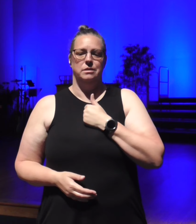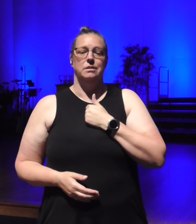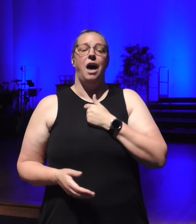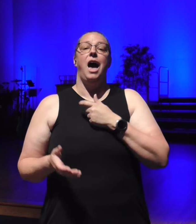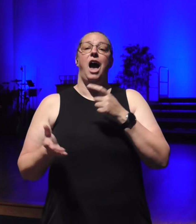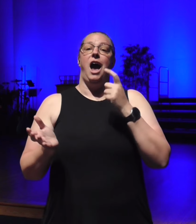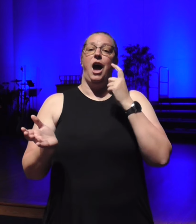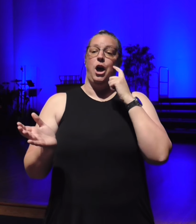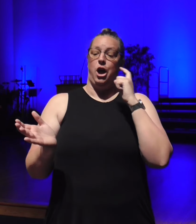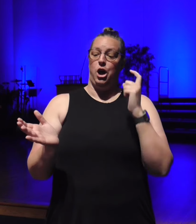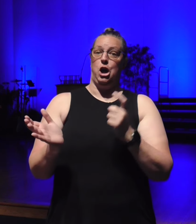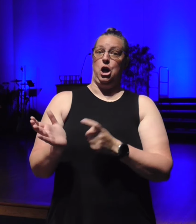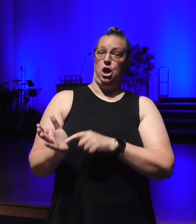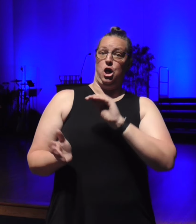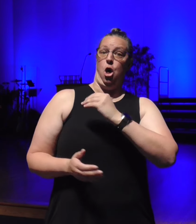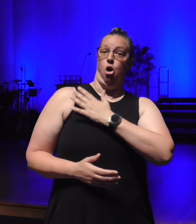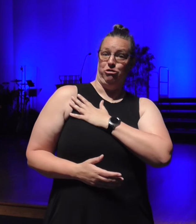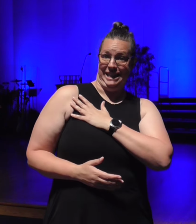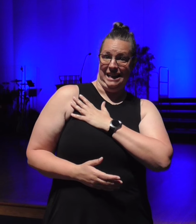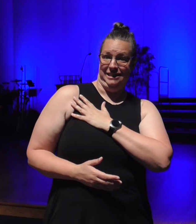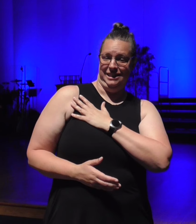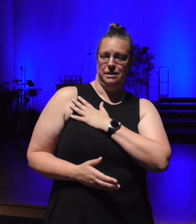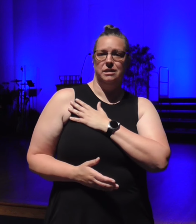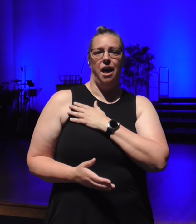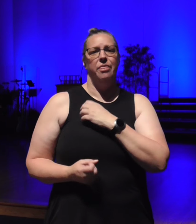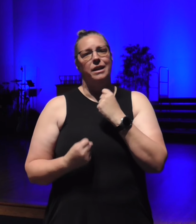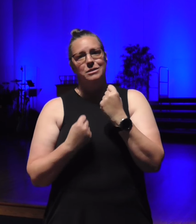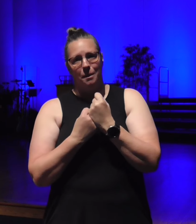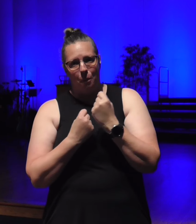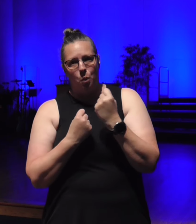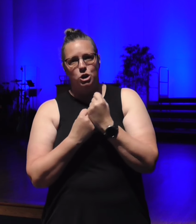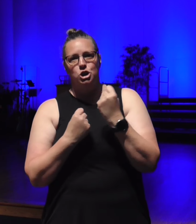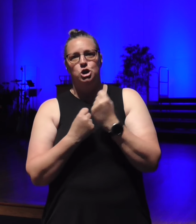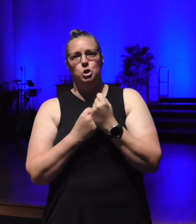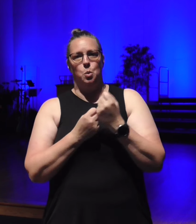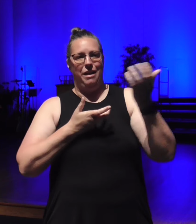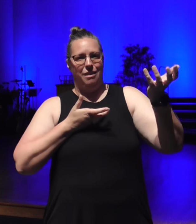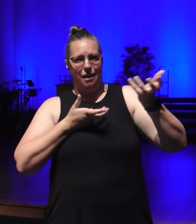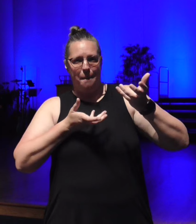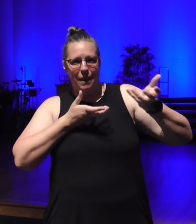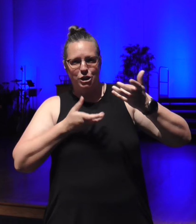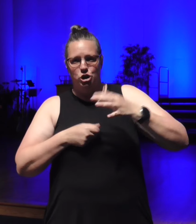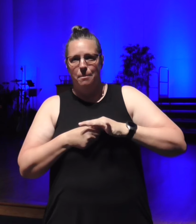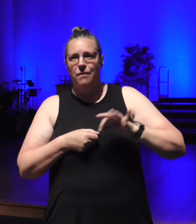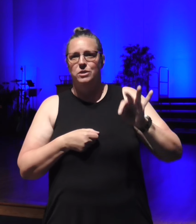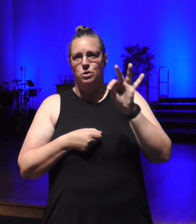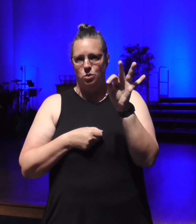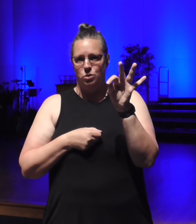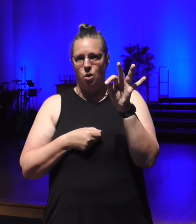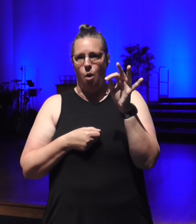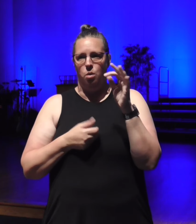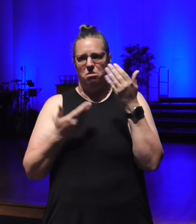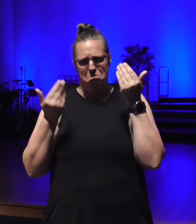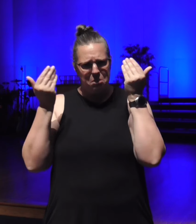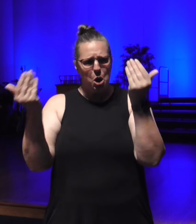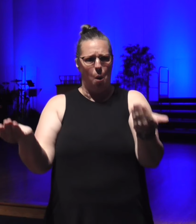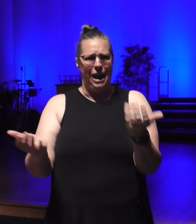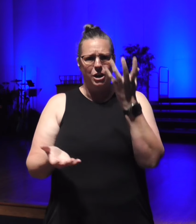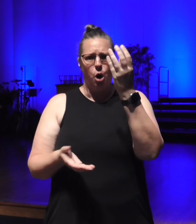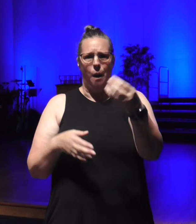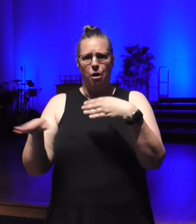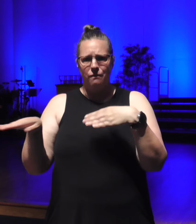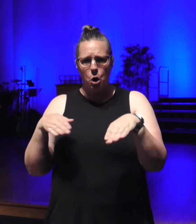support you in the companionship of your own soul. So take your heart on a walk and see what you find.